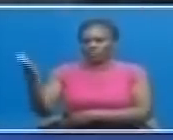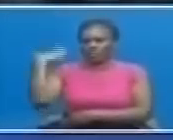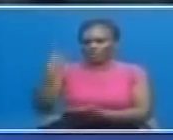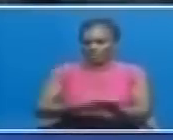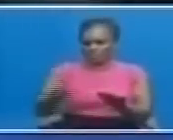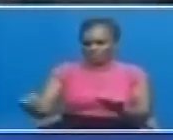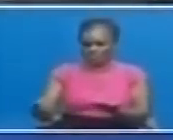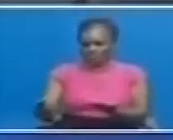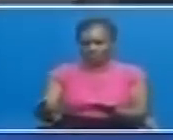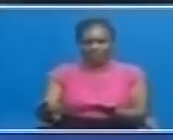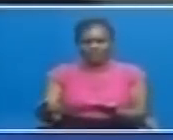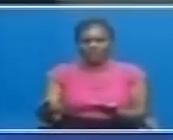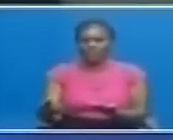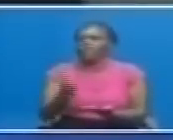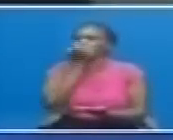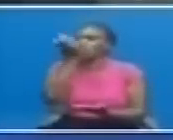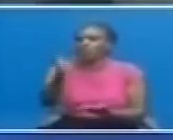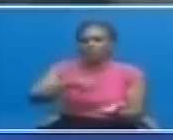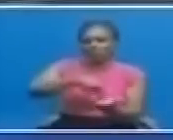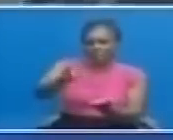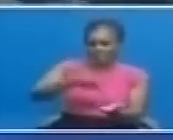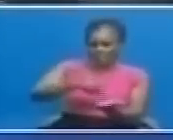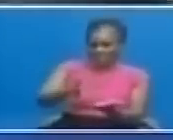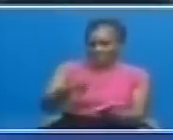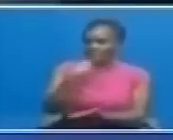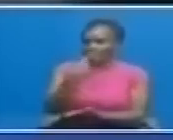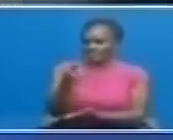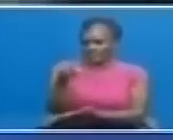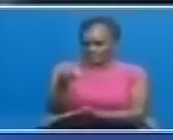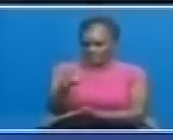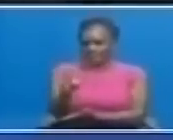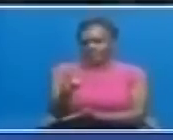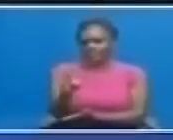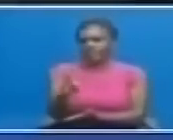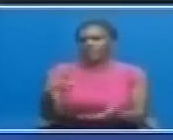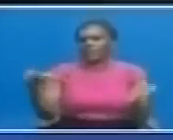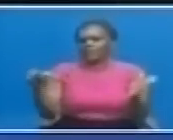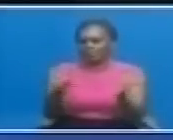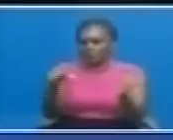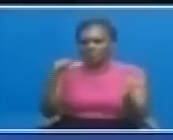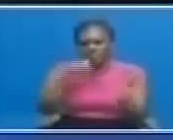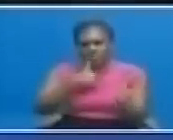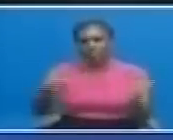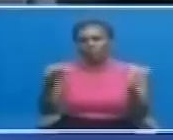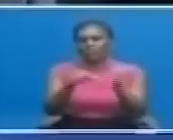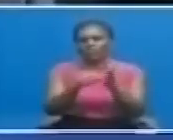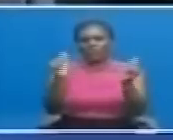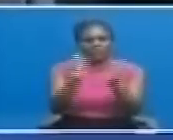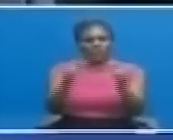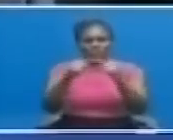week rolled out any pay increase for teachers, and that has gotten him into fresh trouble with the